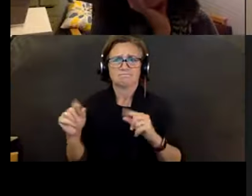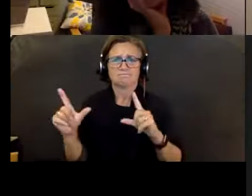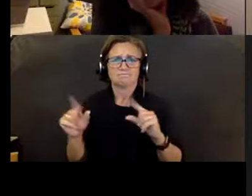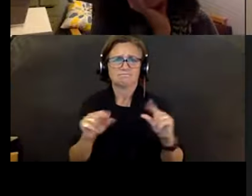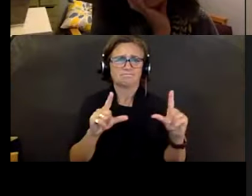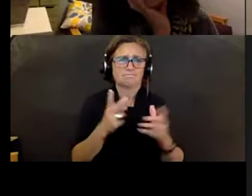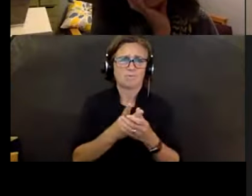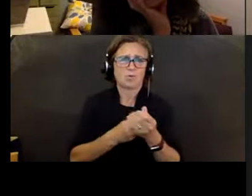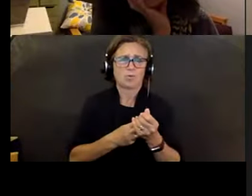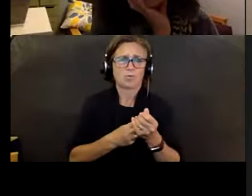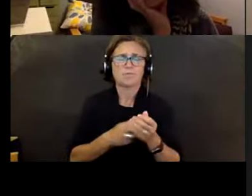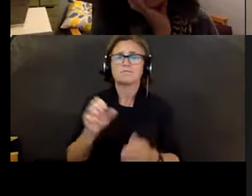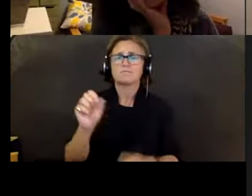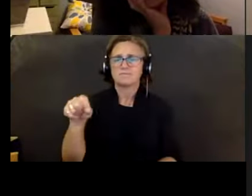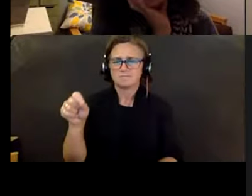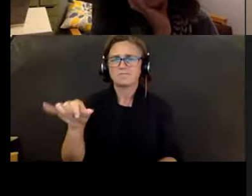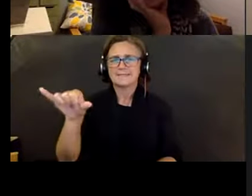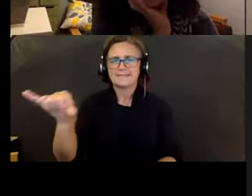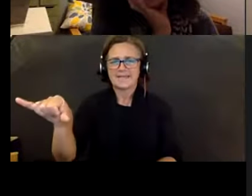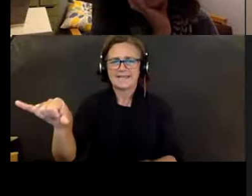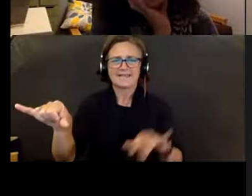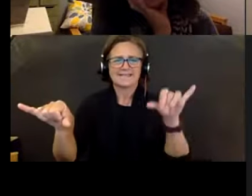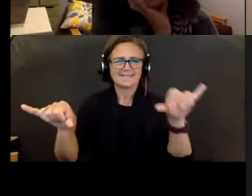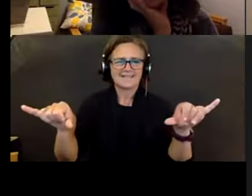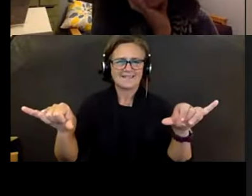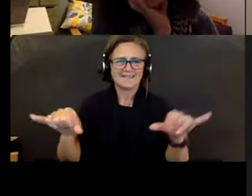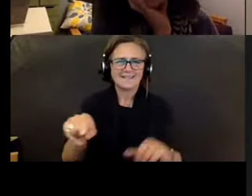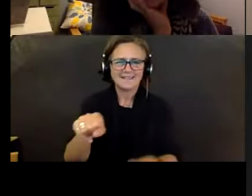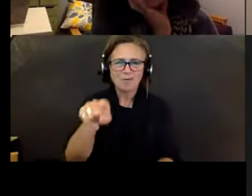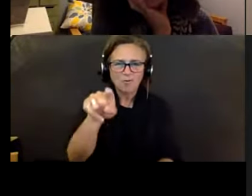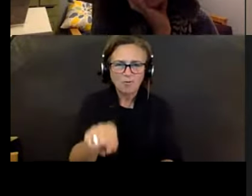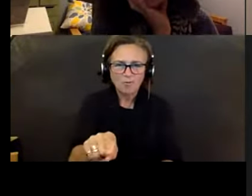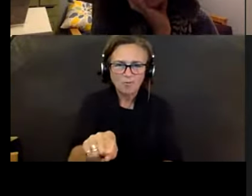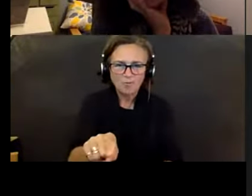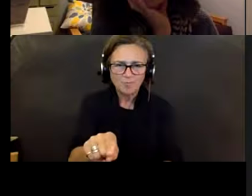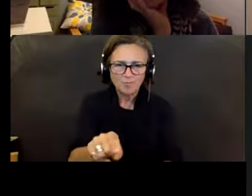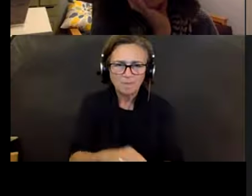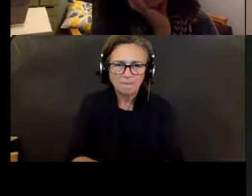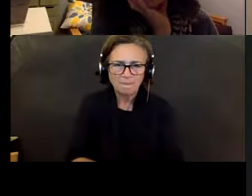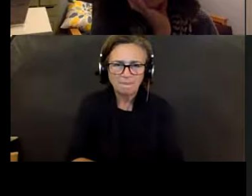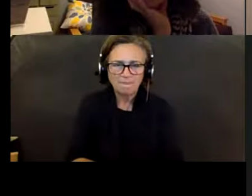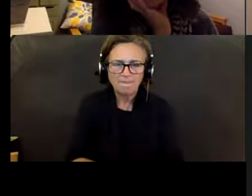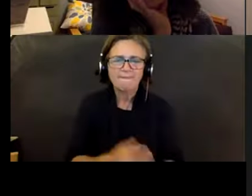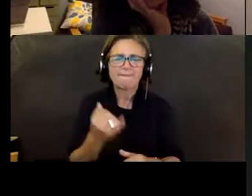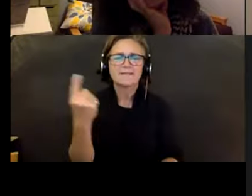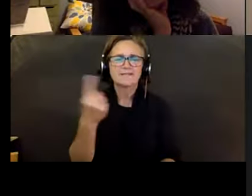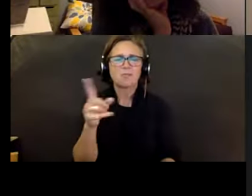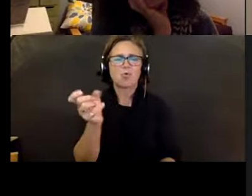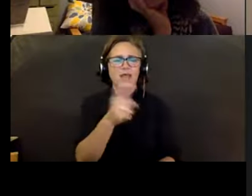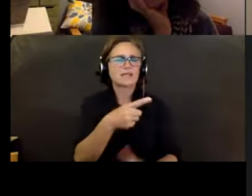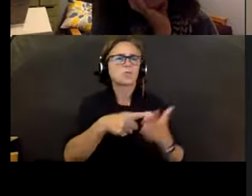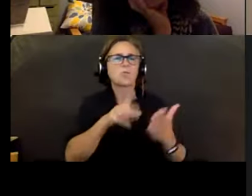Yeah, I will leave her open and then give Joseph the, unmute him. Is that possible?